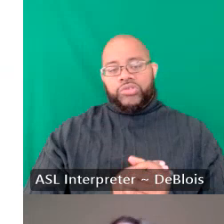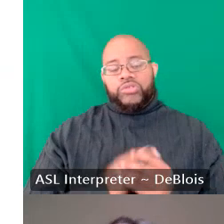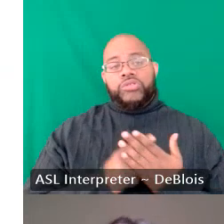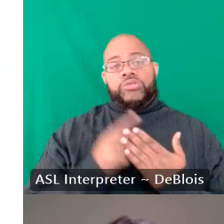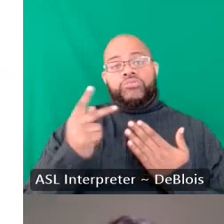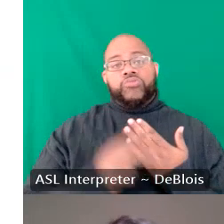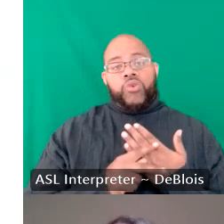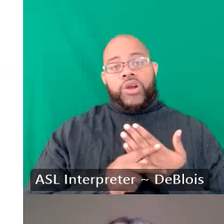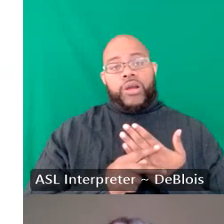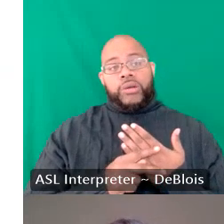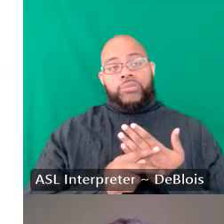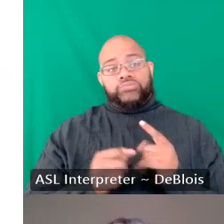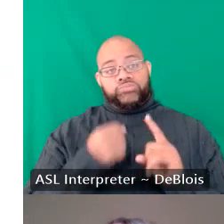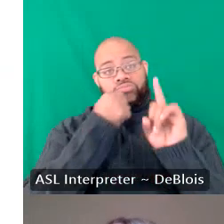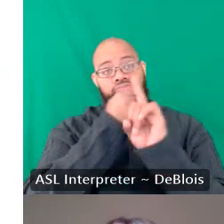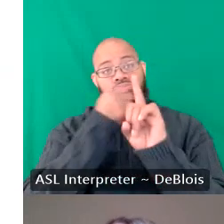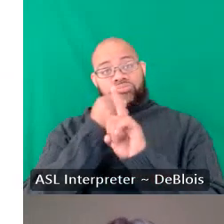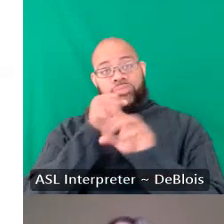hitting its performance targets?